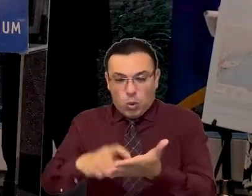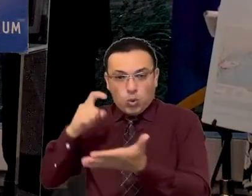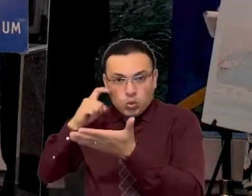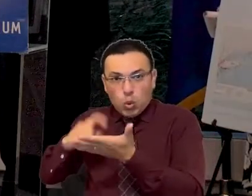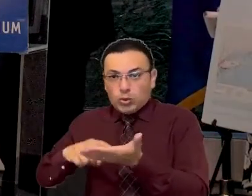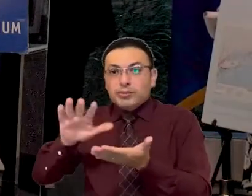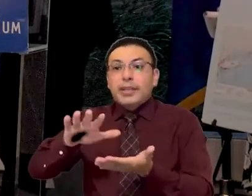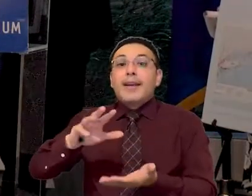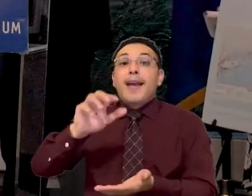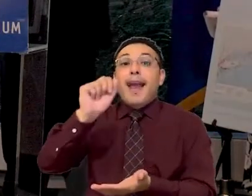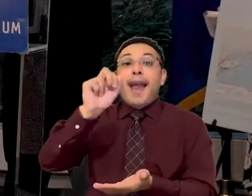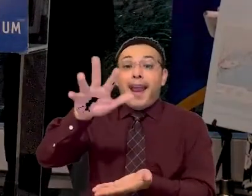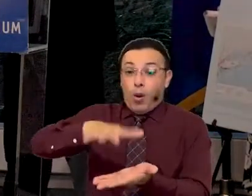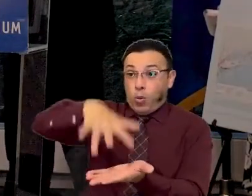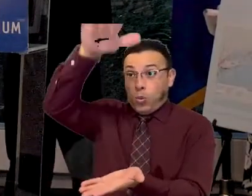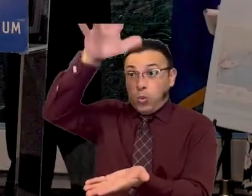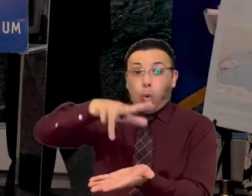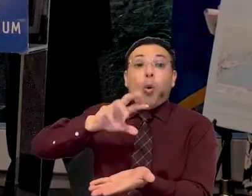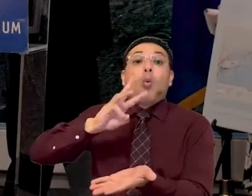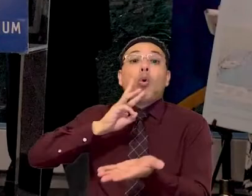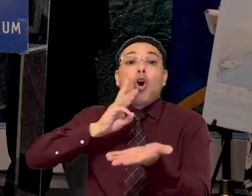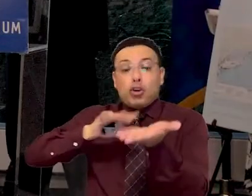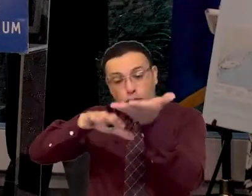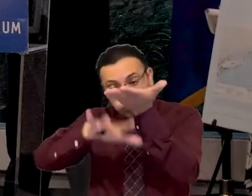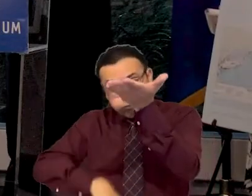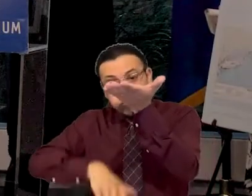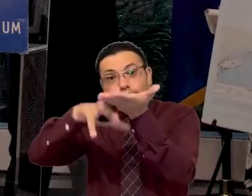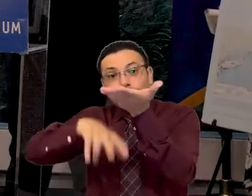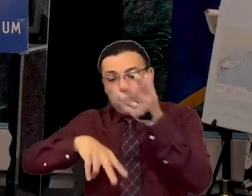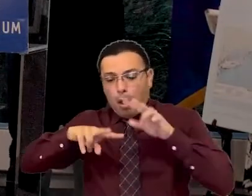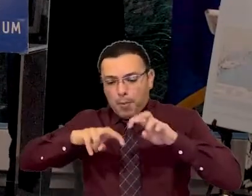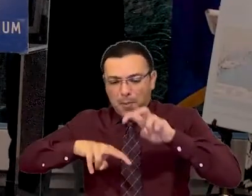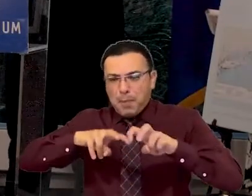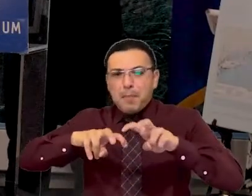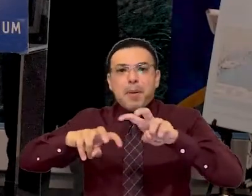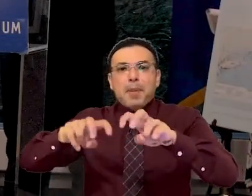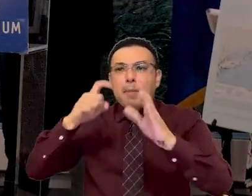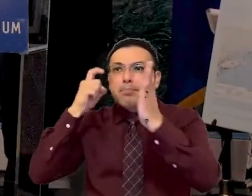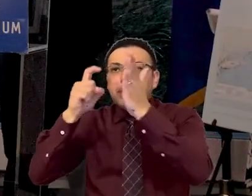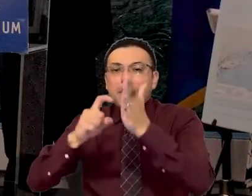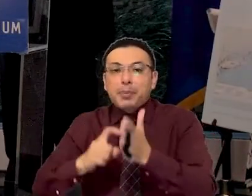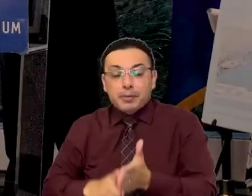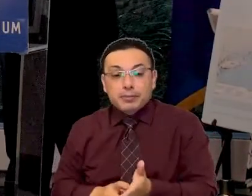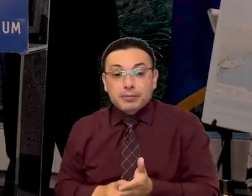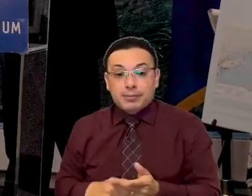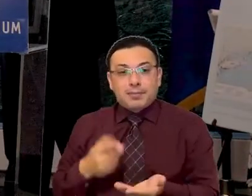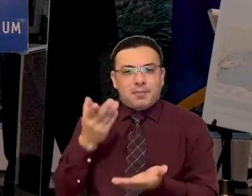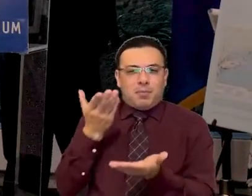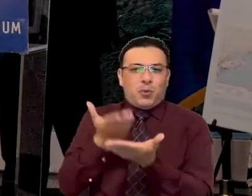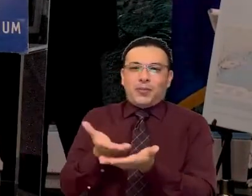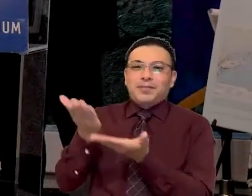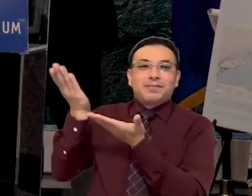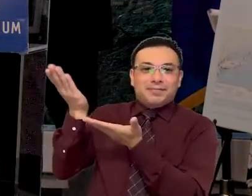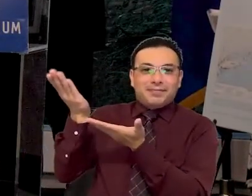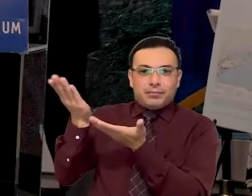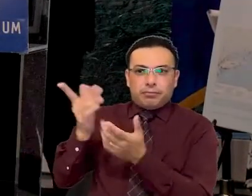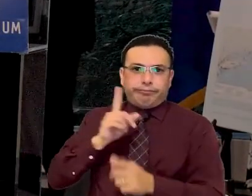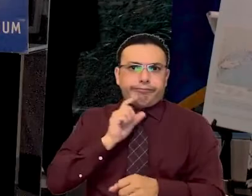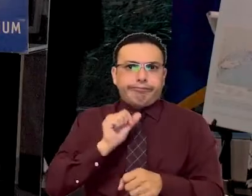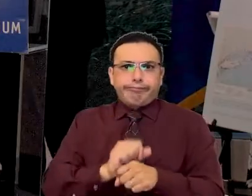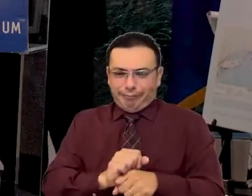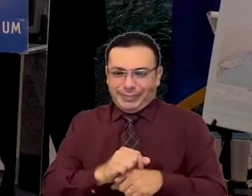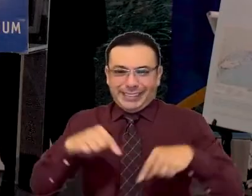done. But it's just another way to demonstrate how much we're investing to fully